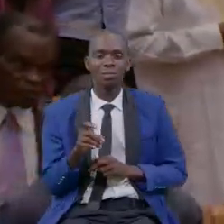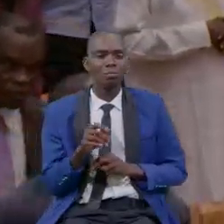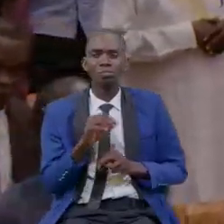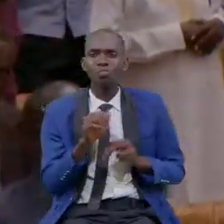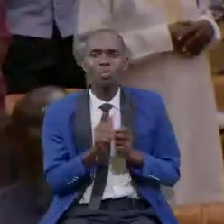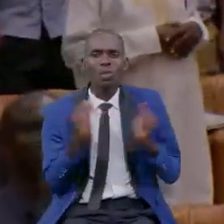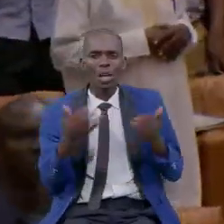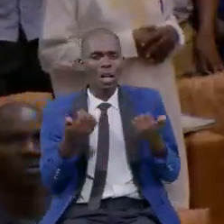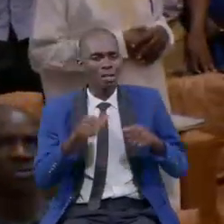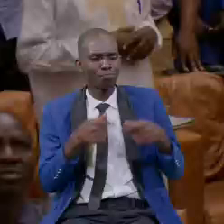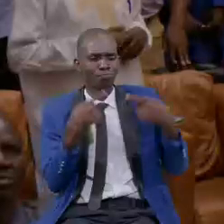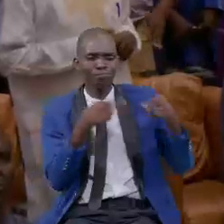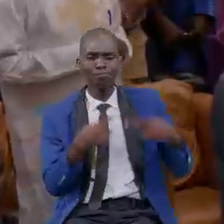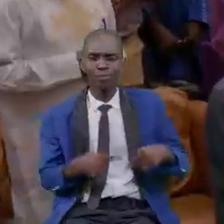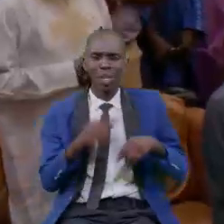undebatable?